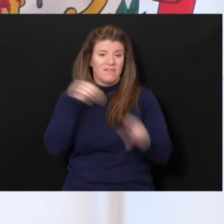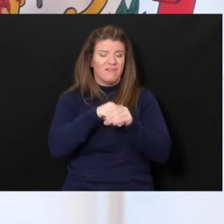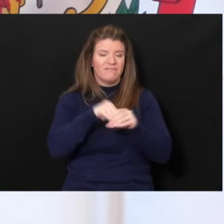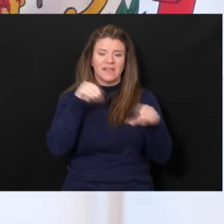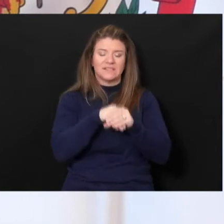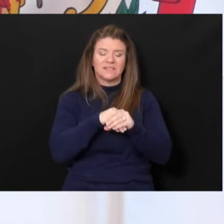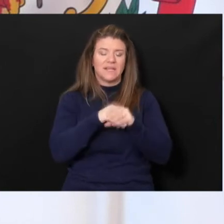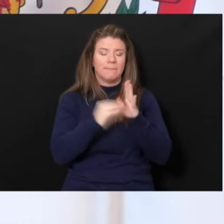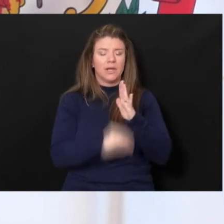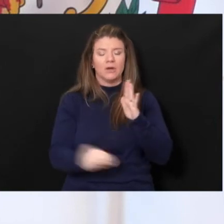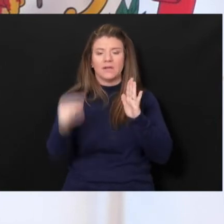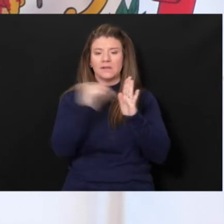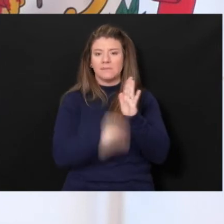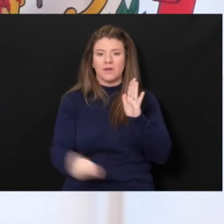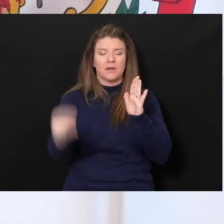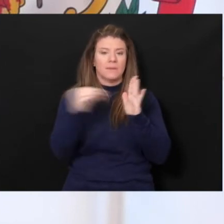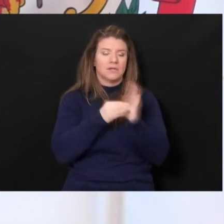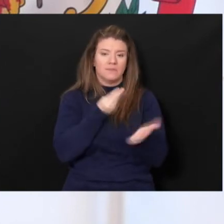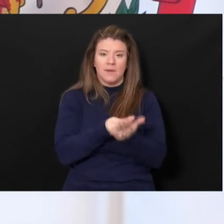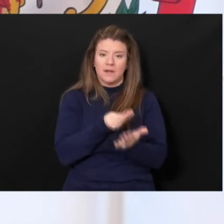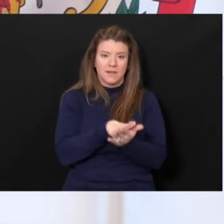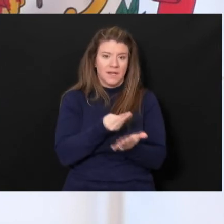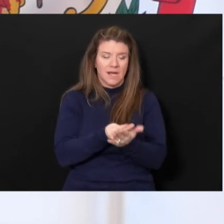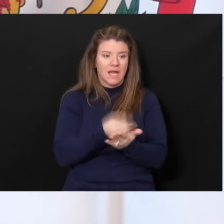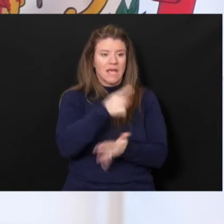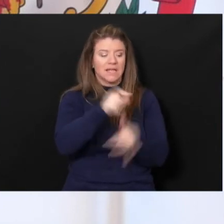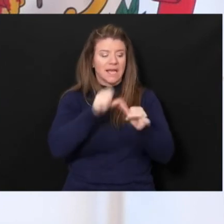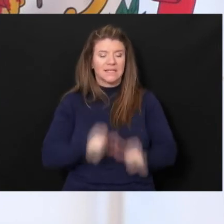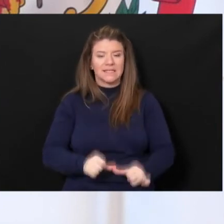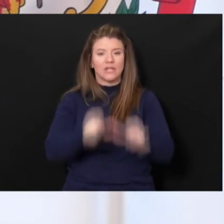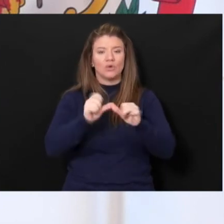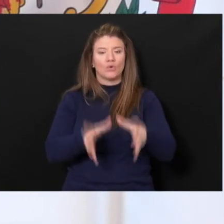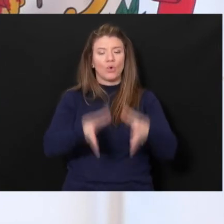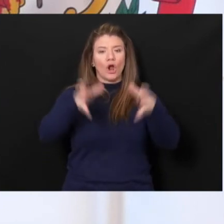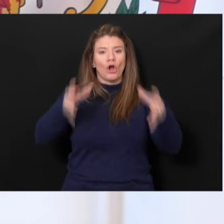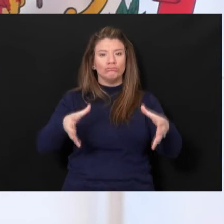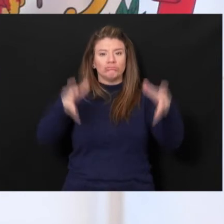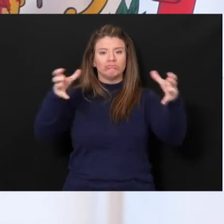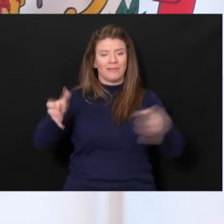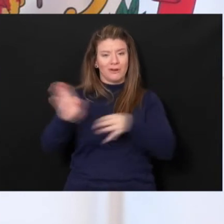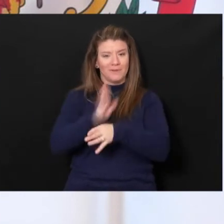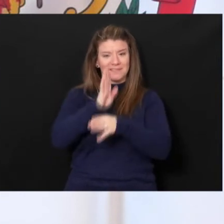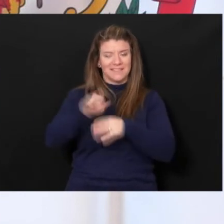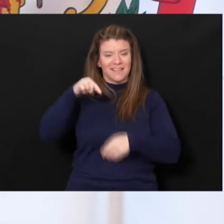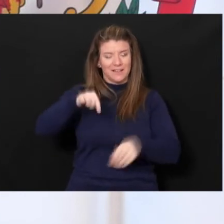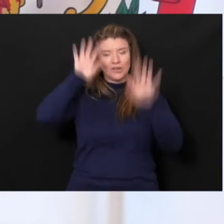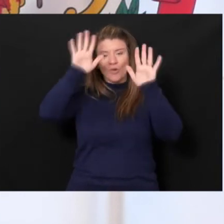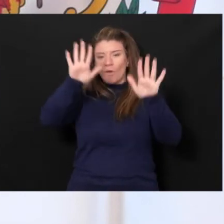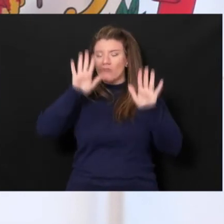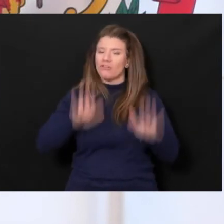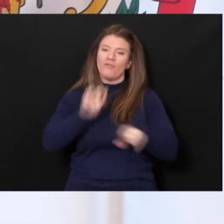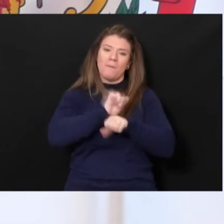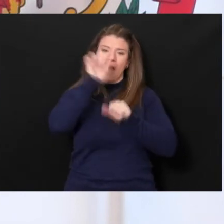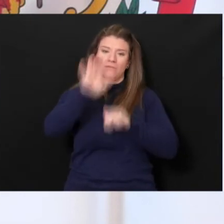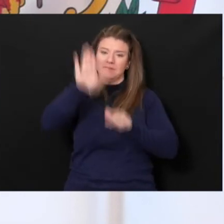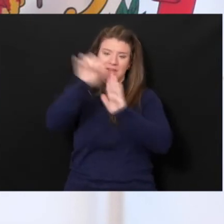of millions of dollars, and they continue to grow their business in this wonderful, wonderful mountain